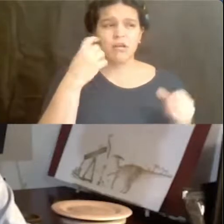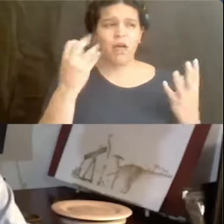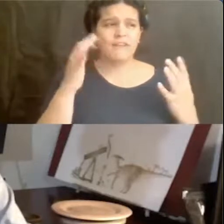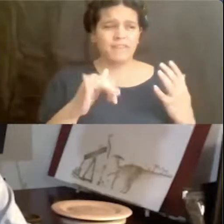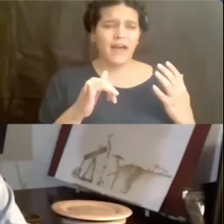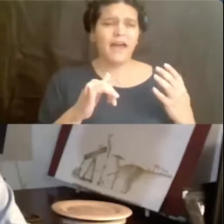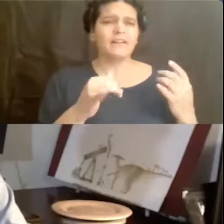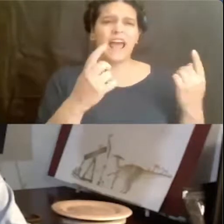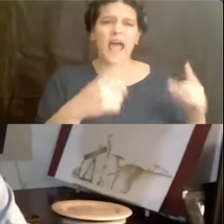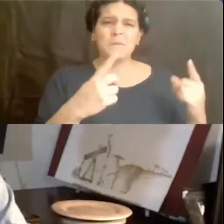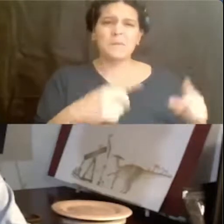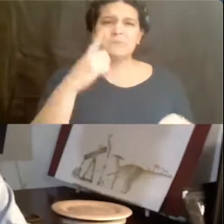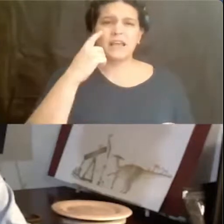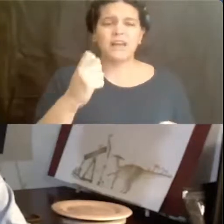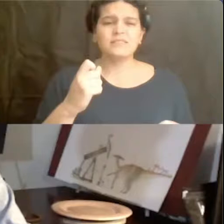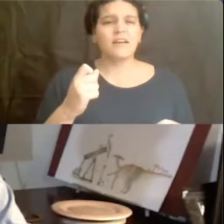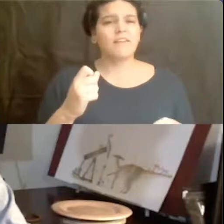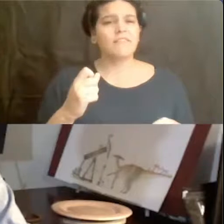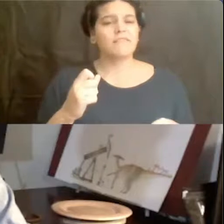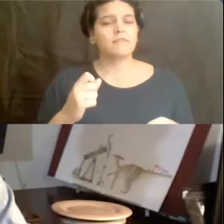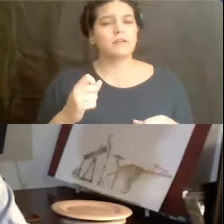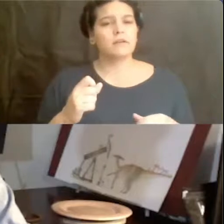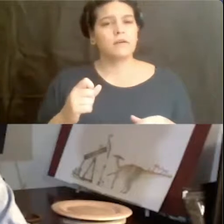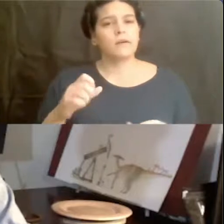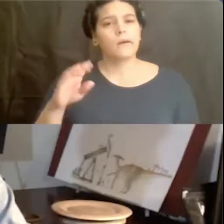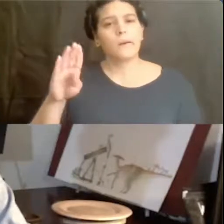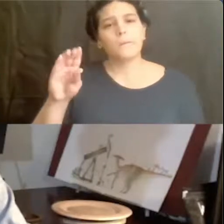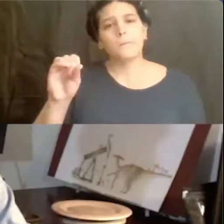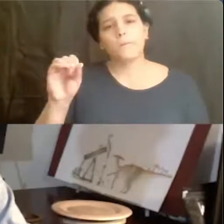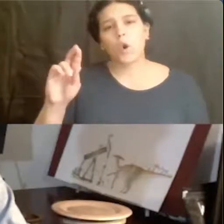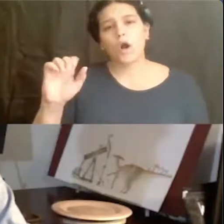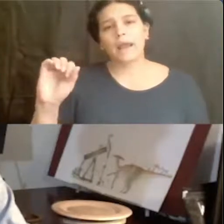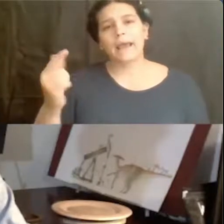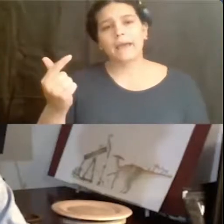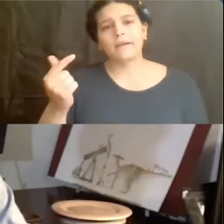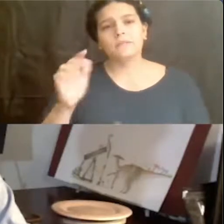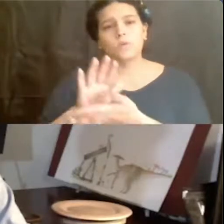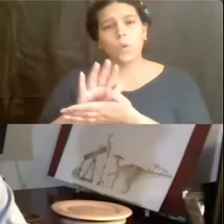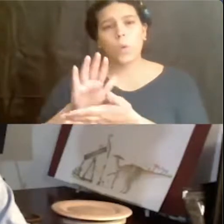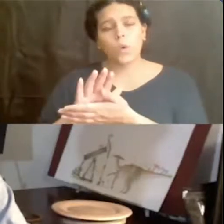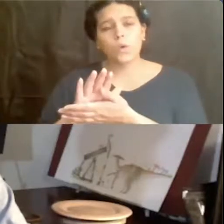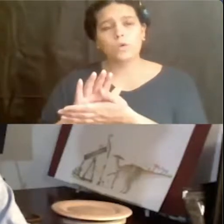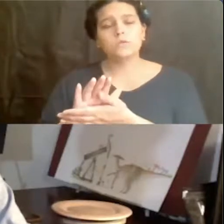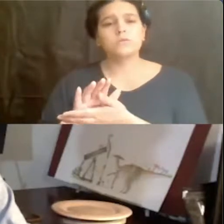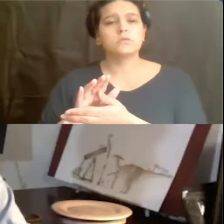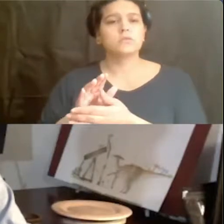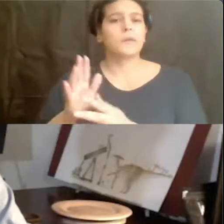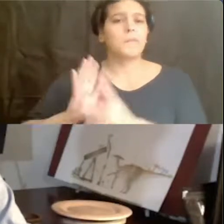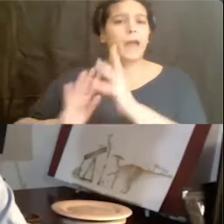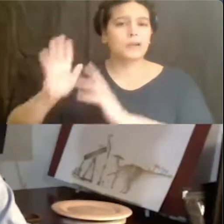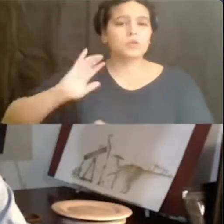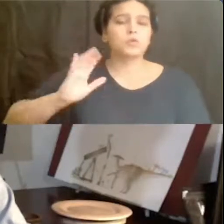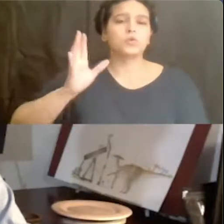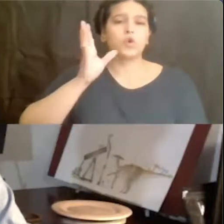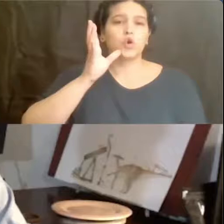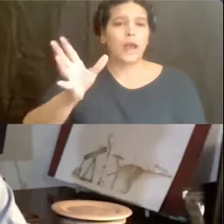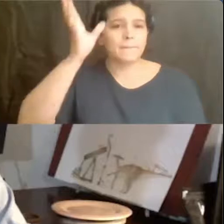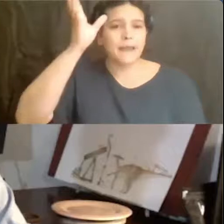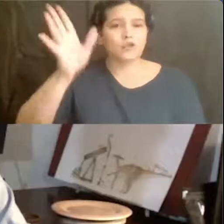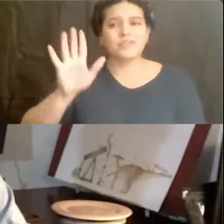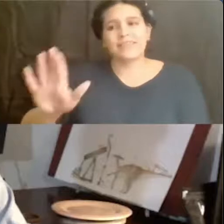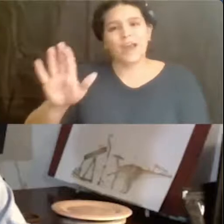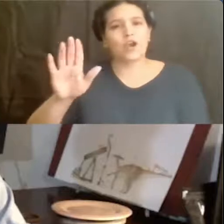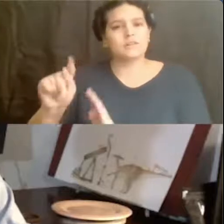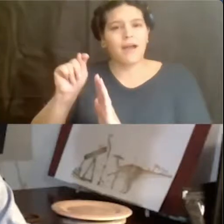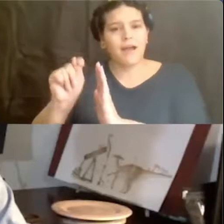probably boarding school is where, like, a lot of shame was learned, going back to our grandparents, and then on to our